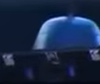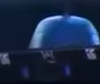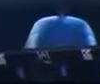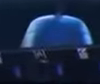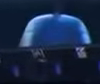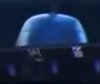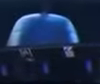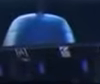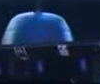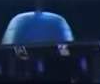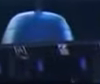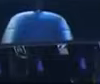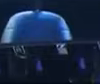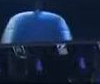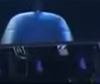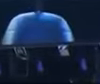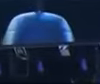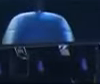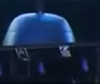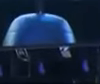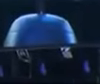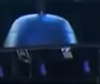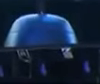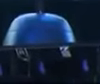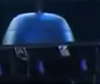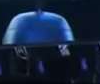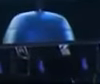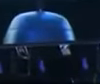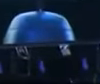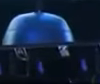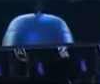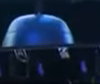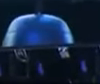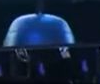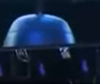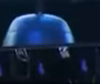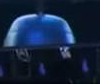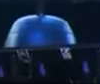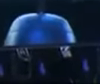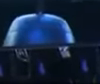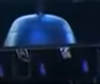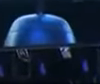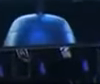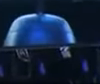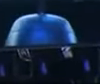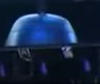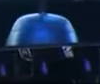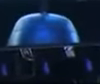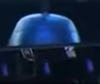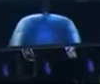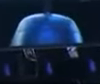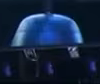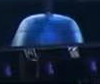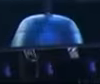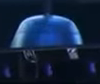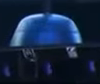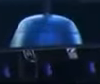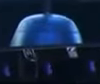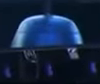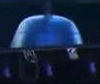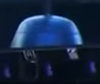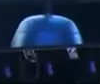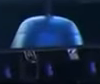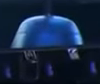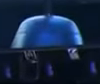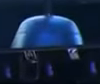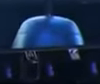there. It is your ability to sustain the power to dislodge the giants and to prevail.